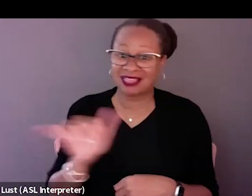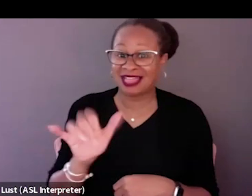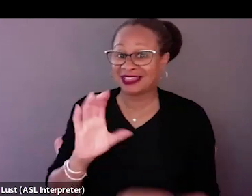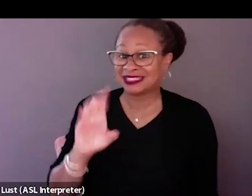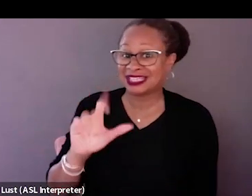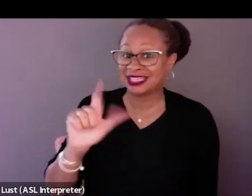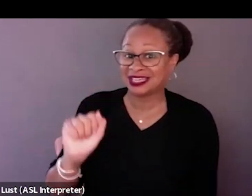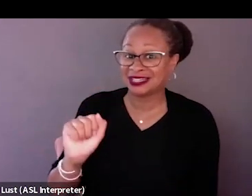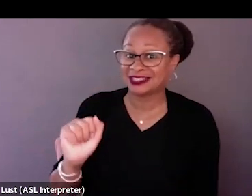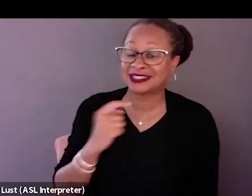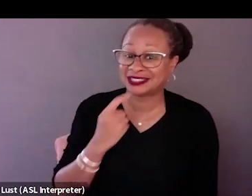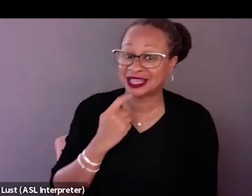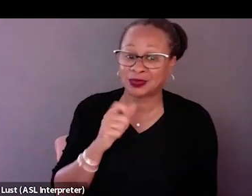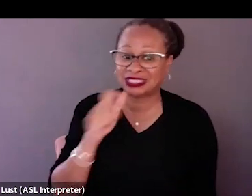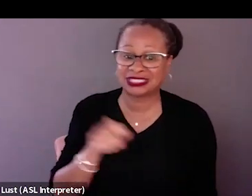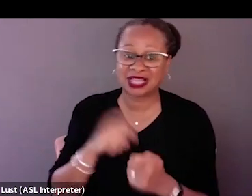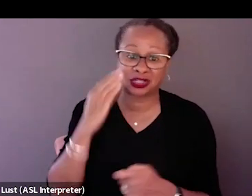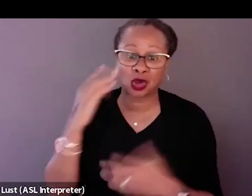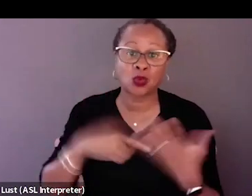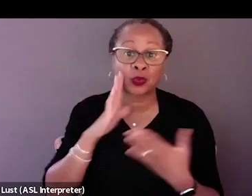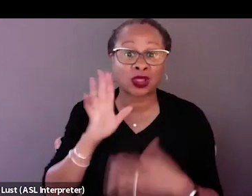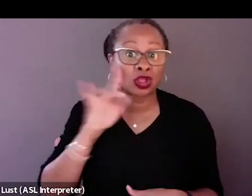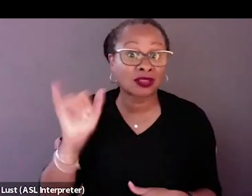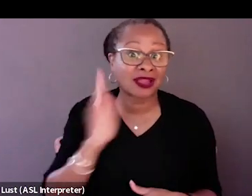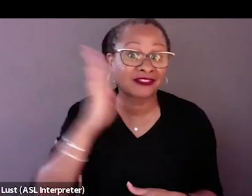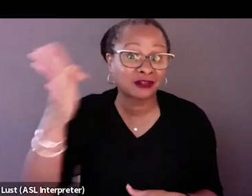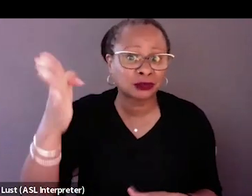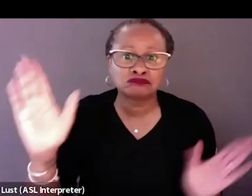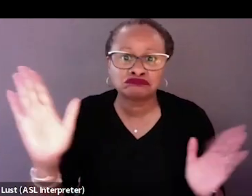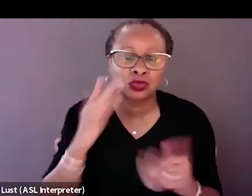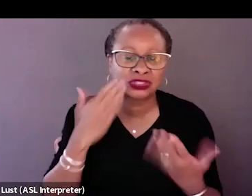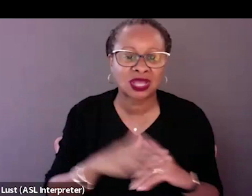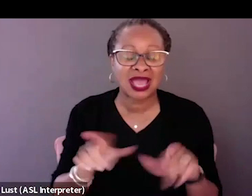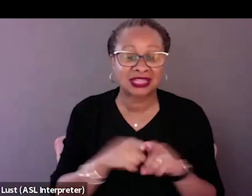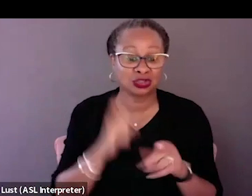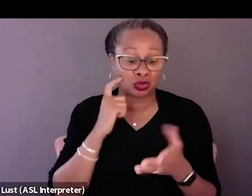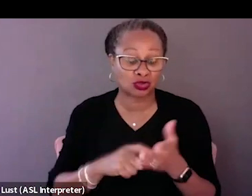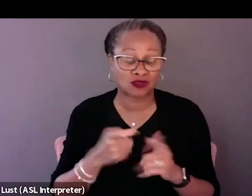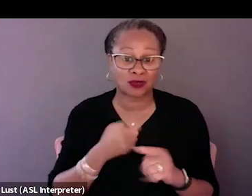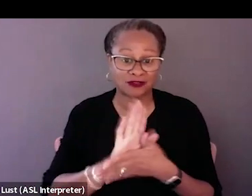said, we didn't exactly know what it was going to look like. And as you can tell from the film, it's